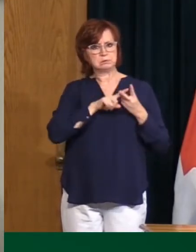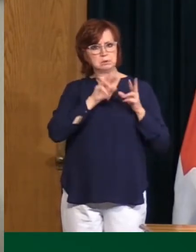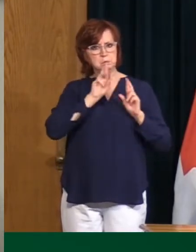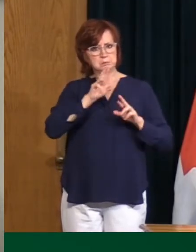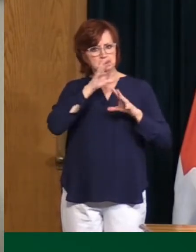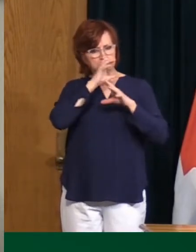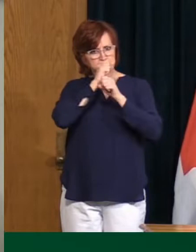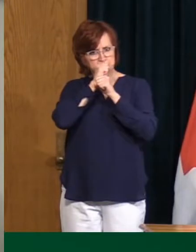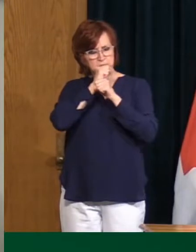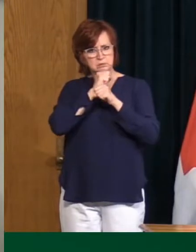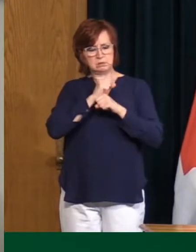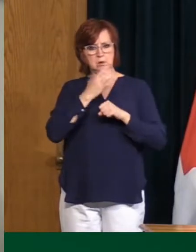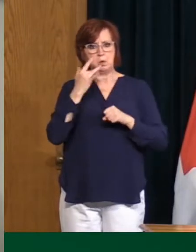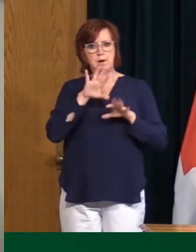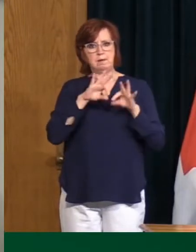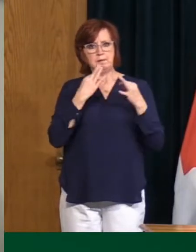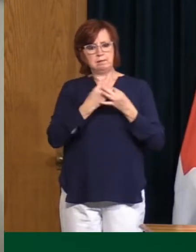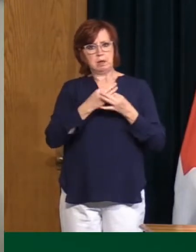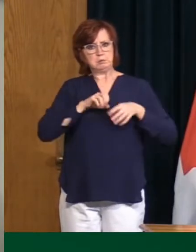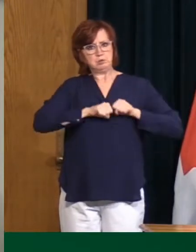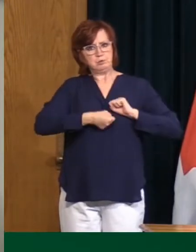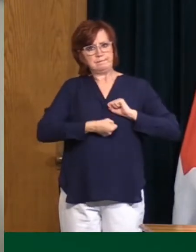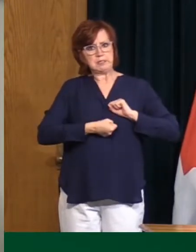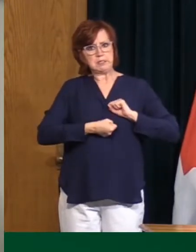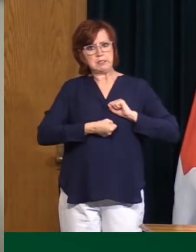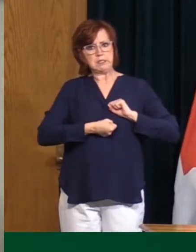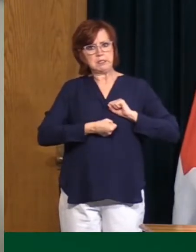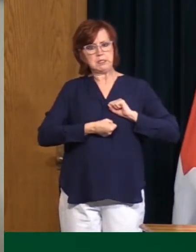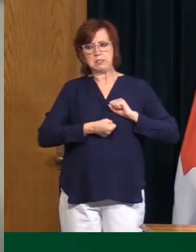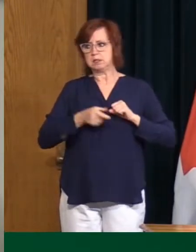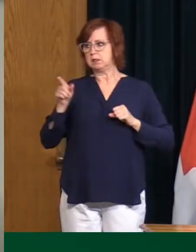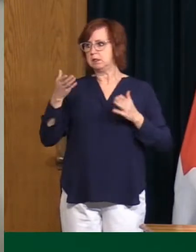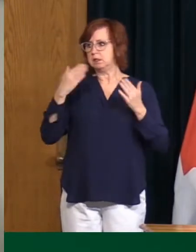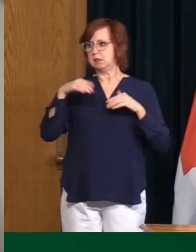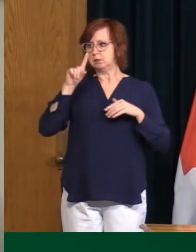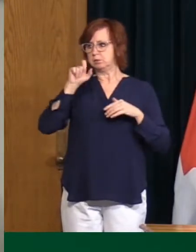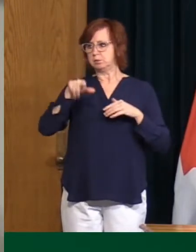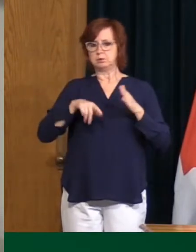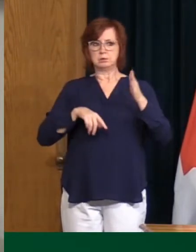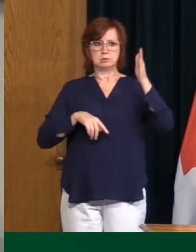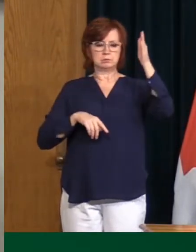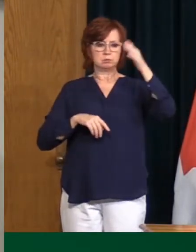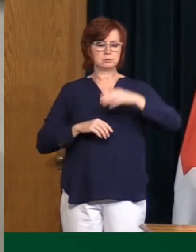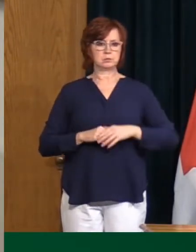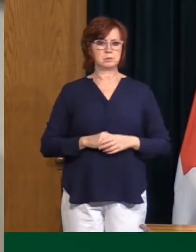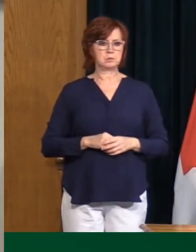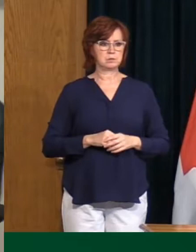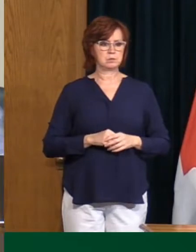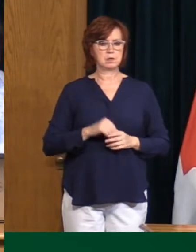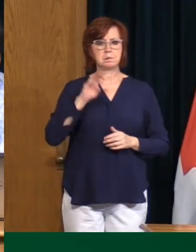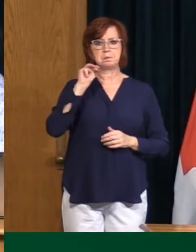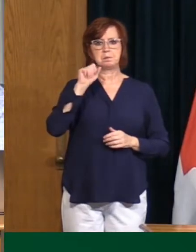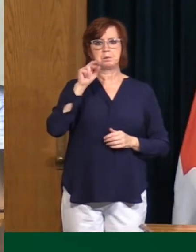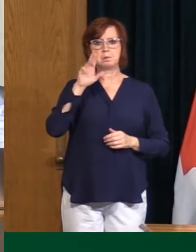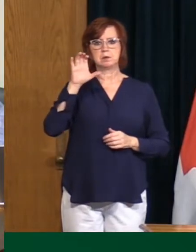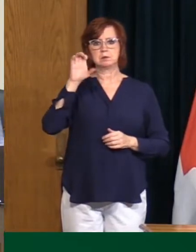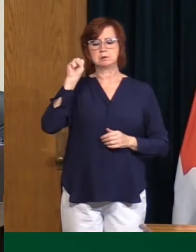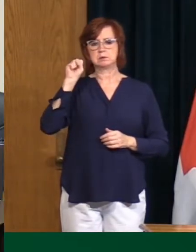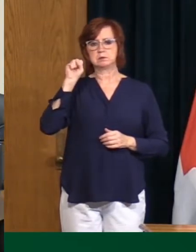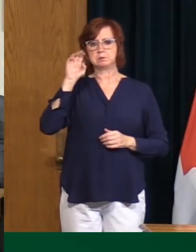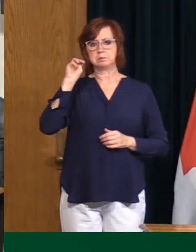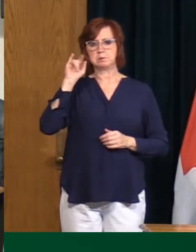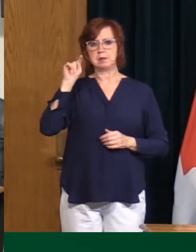going through a very difficult time. Take the next question, please. We have Mark Smith with